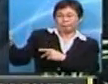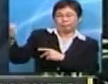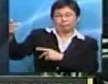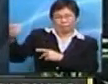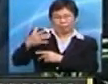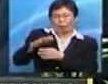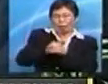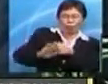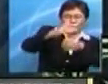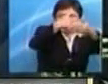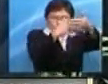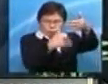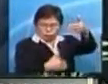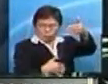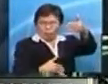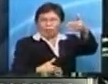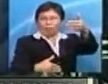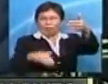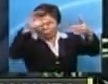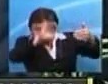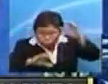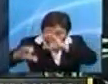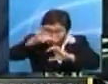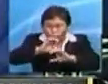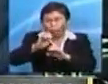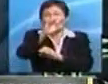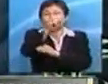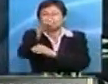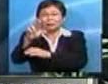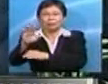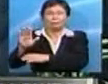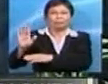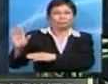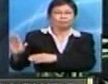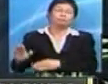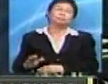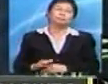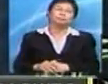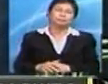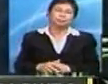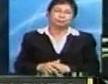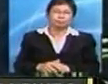full update on the status of the search operations headed out of Perth.